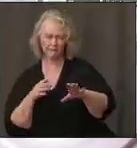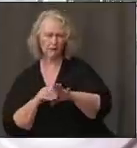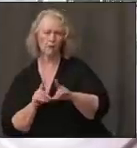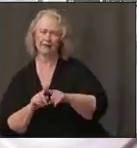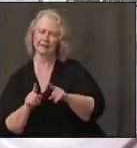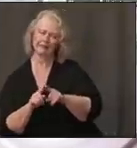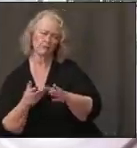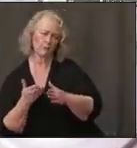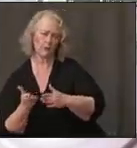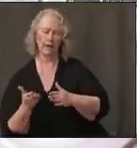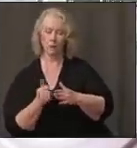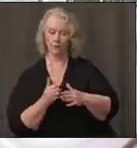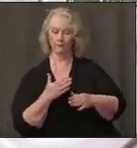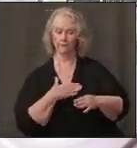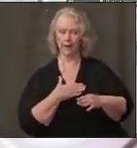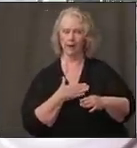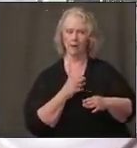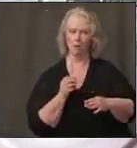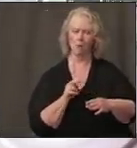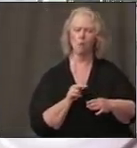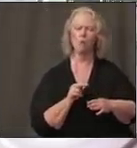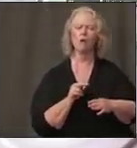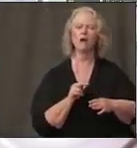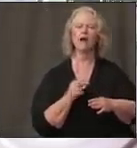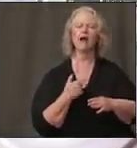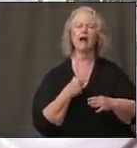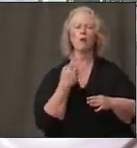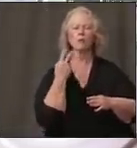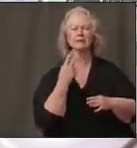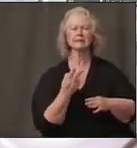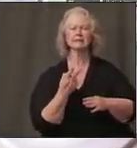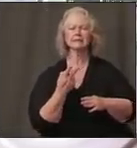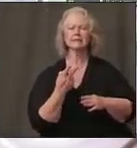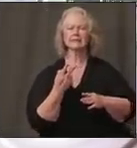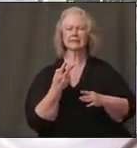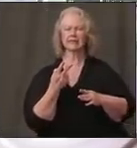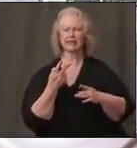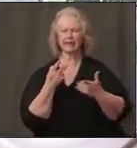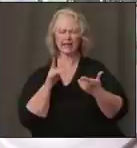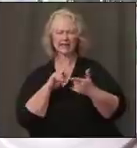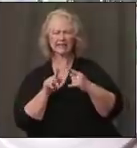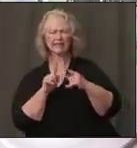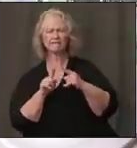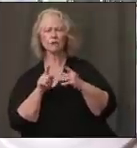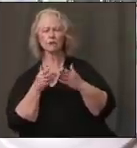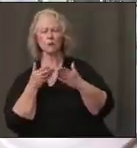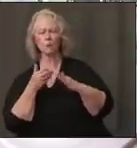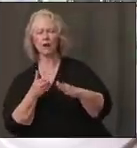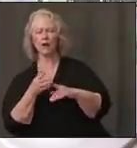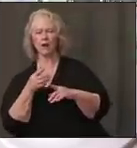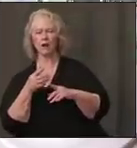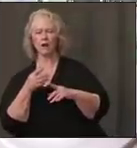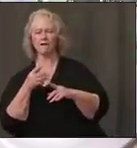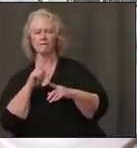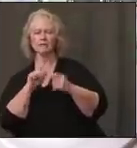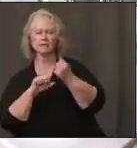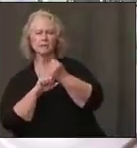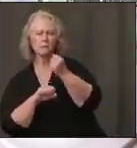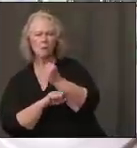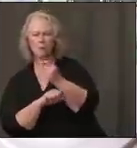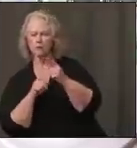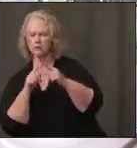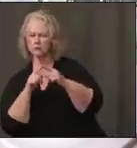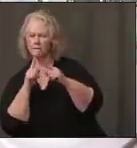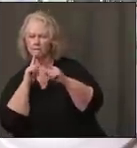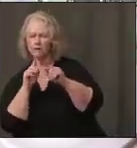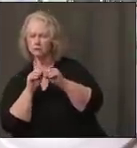in my personal activities. And we're seeing the PCR backbone, which is what we've been largely relying on, continue to build. And so you're going to